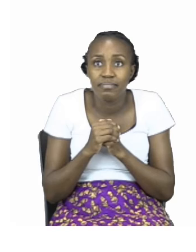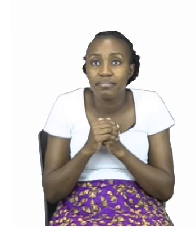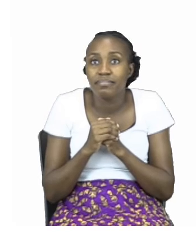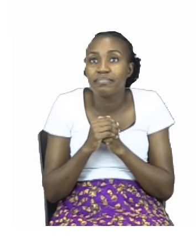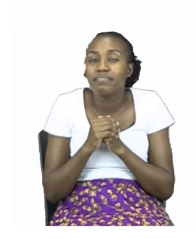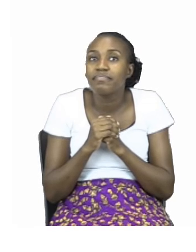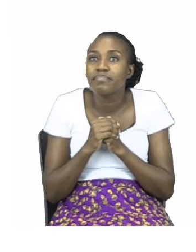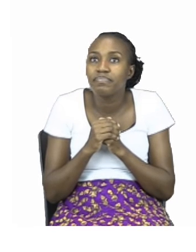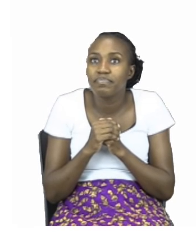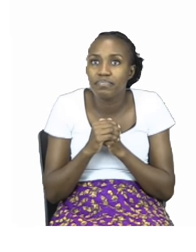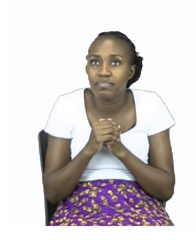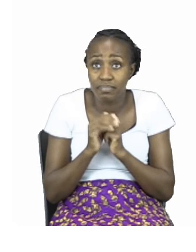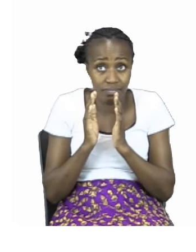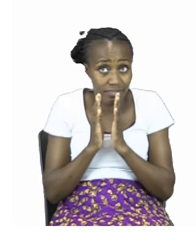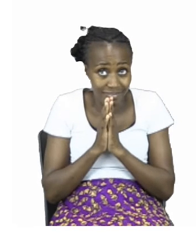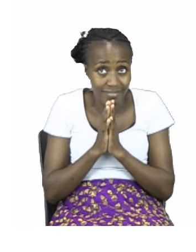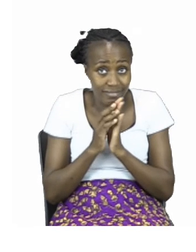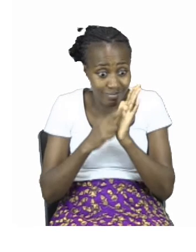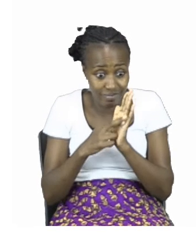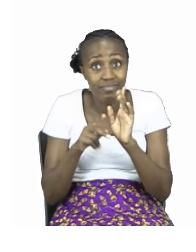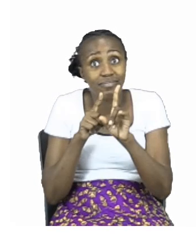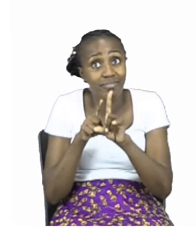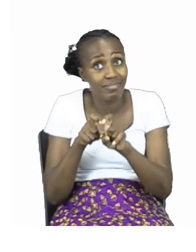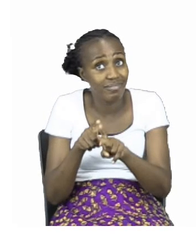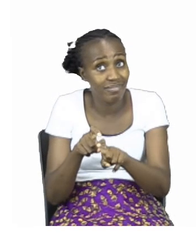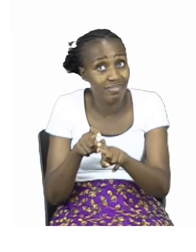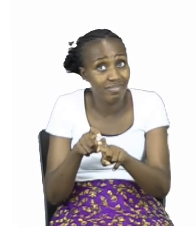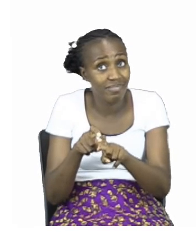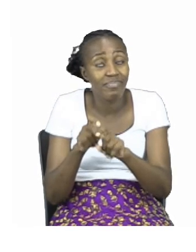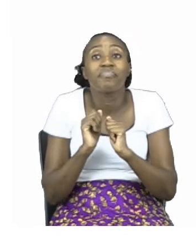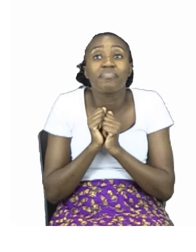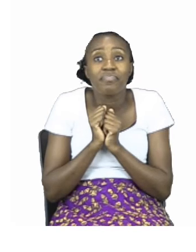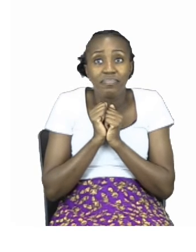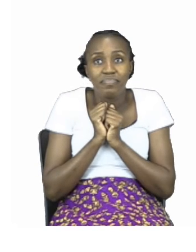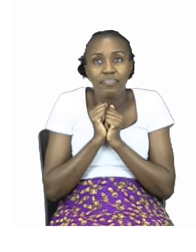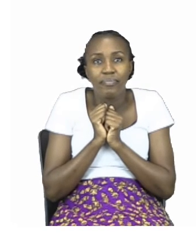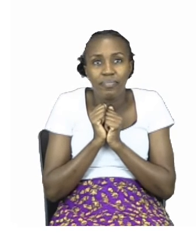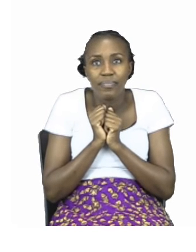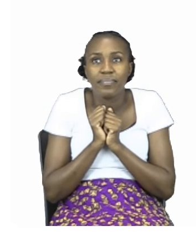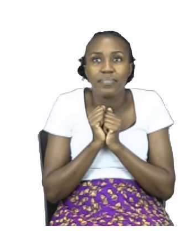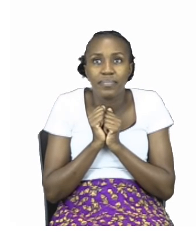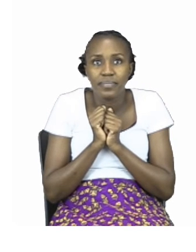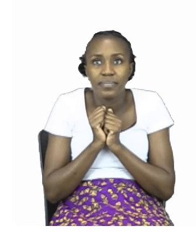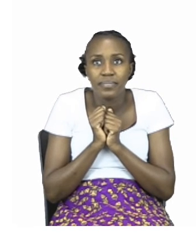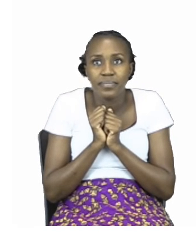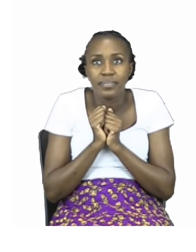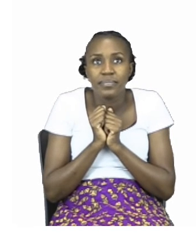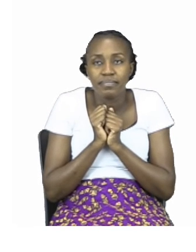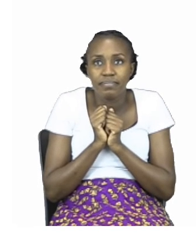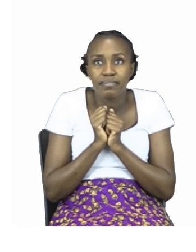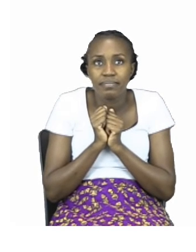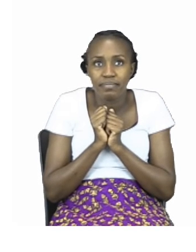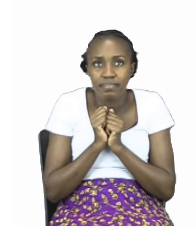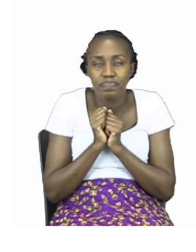that you press hard with your pencil. Don't be afraid to press hard. Remember, every letter that you make needs